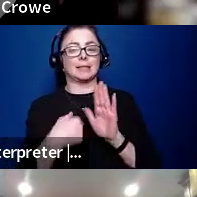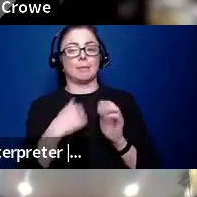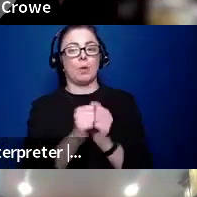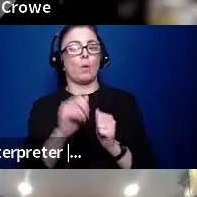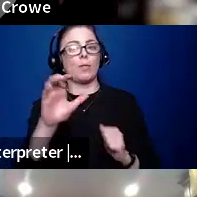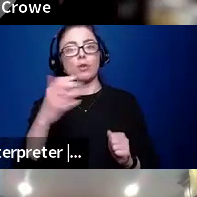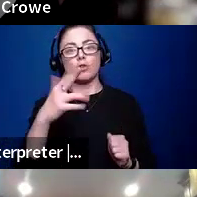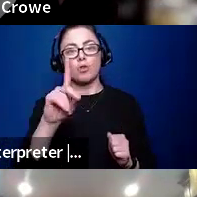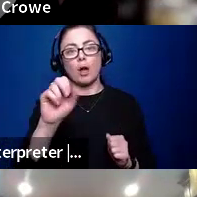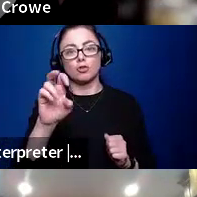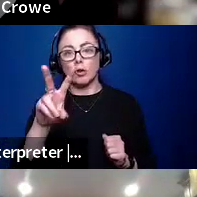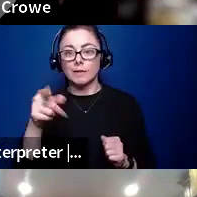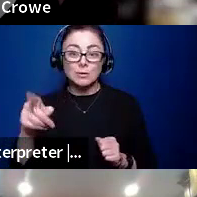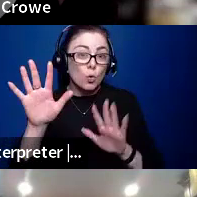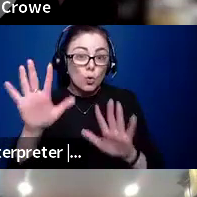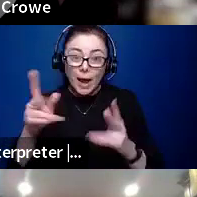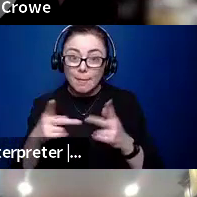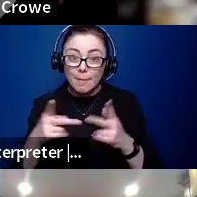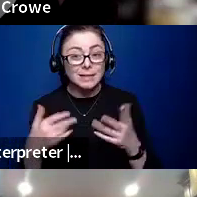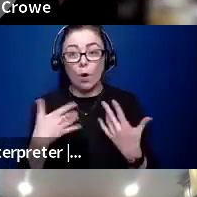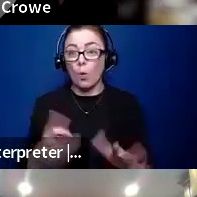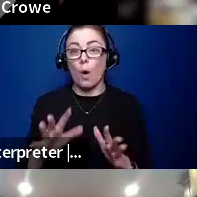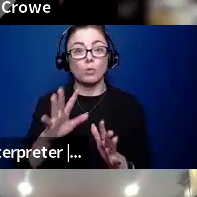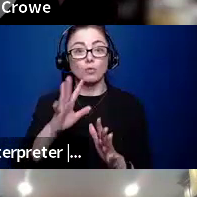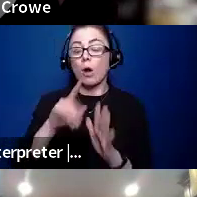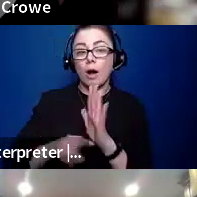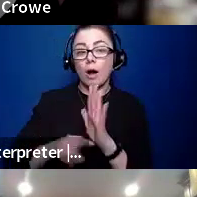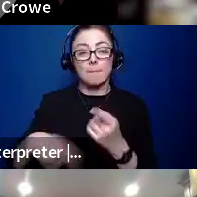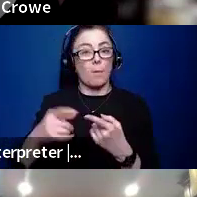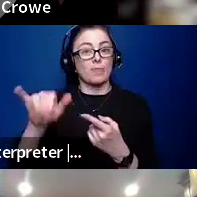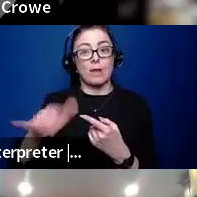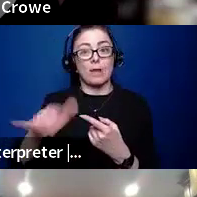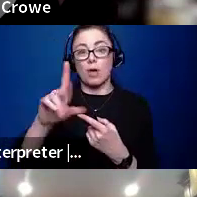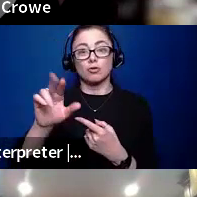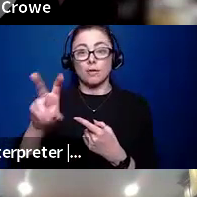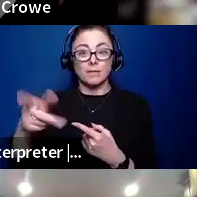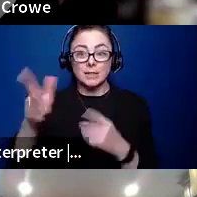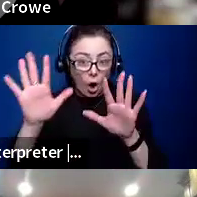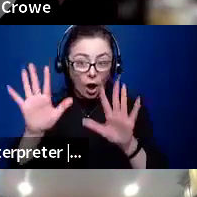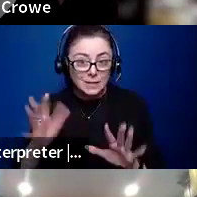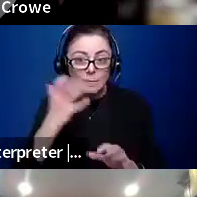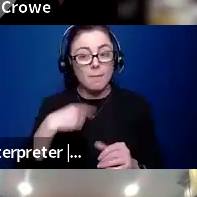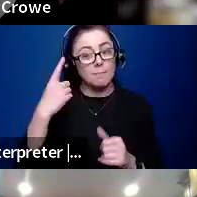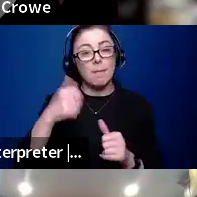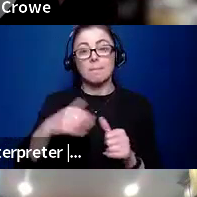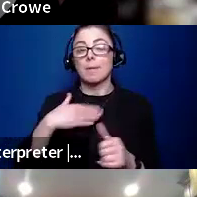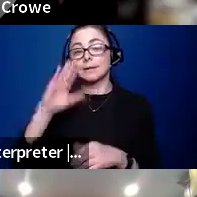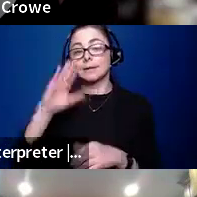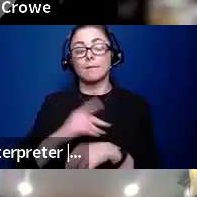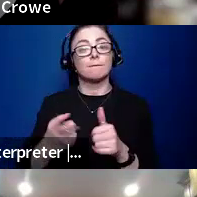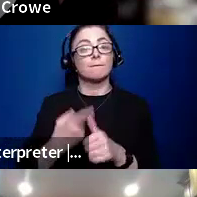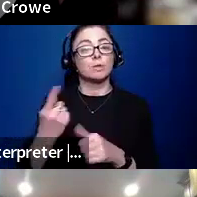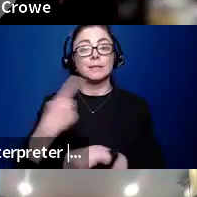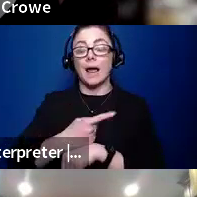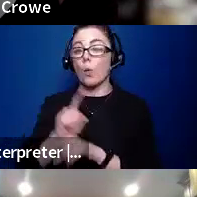great place. I don't want to sit here and talk about how bad that place is, because it's an awesome place. I remember my son, the first day he went there, he loved it.